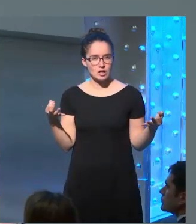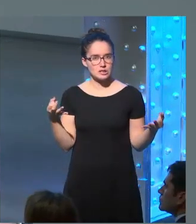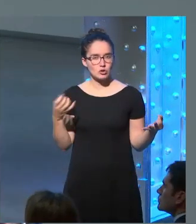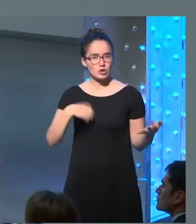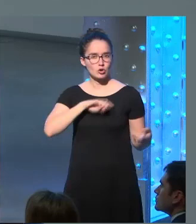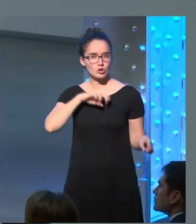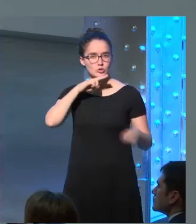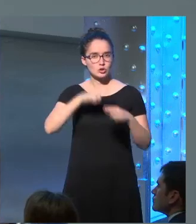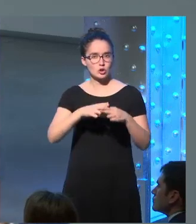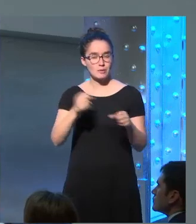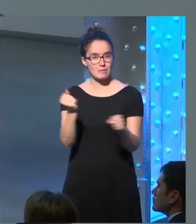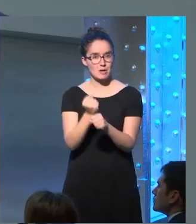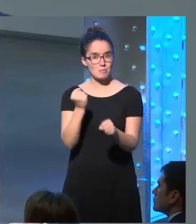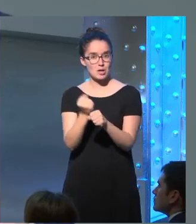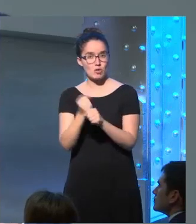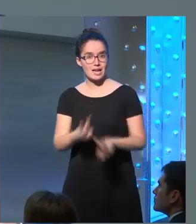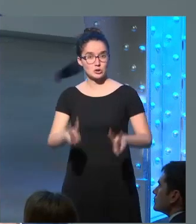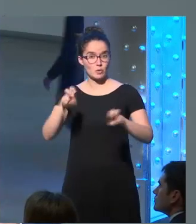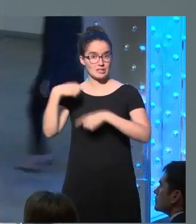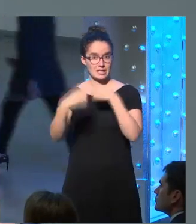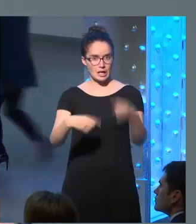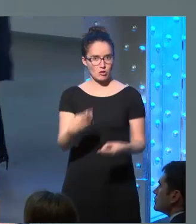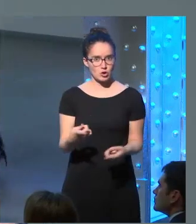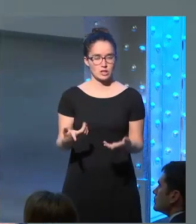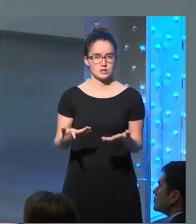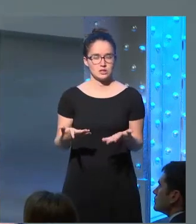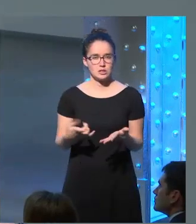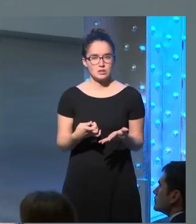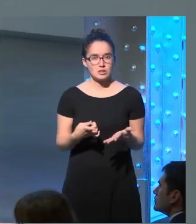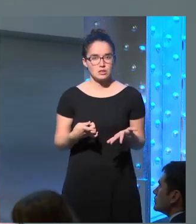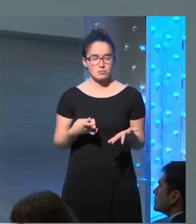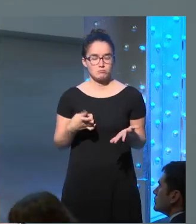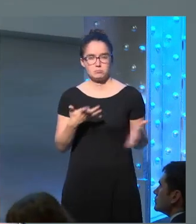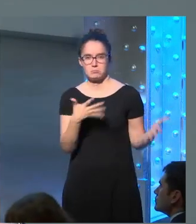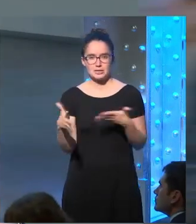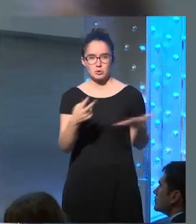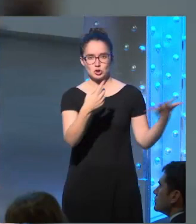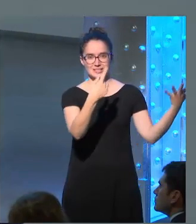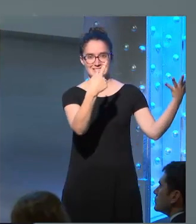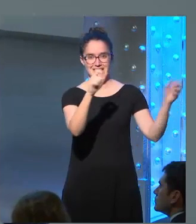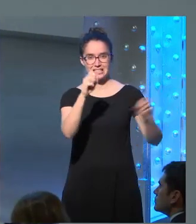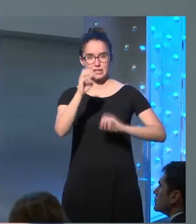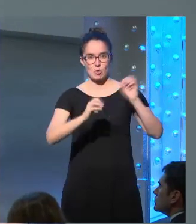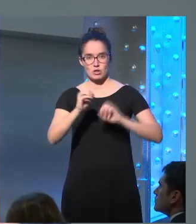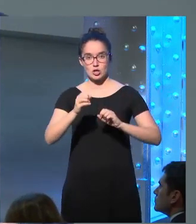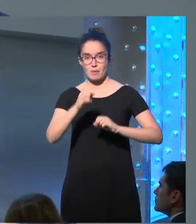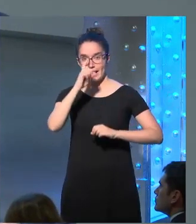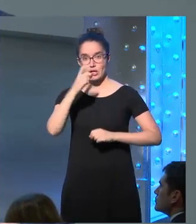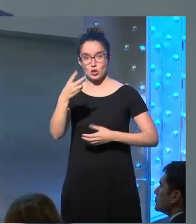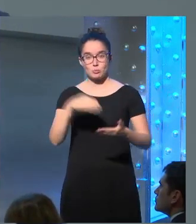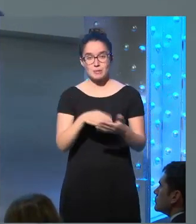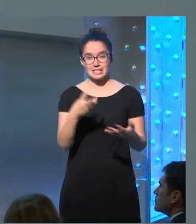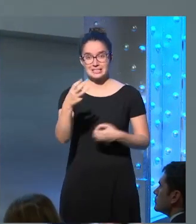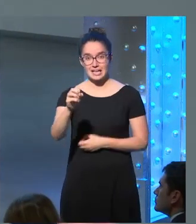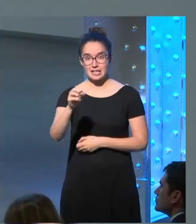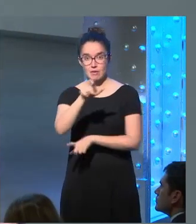third trend, that is what we call the next generation employment or jobs, where 60%, around 60%